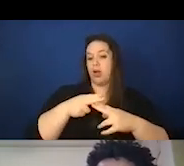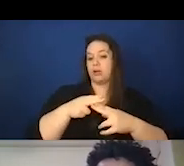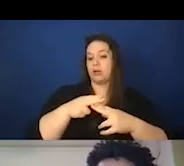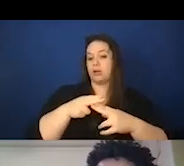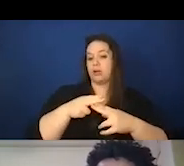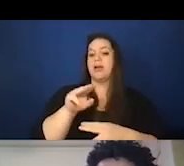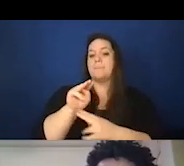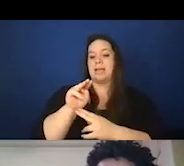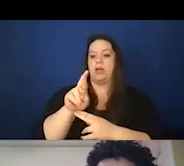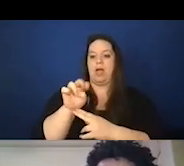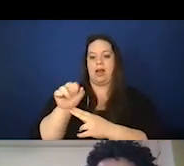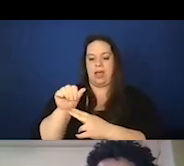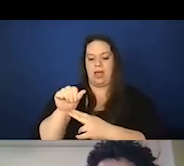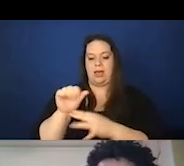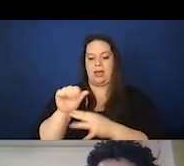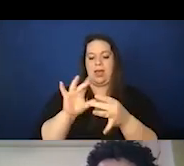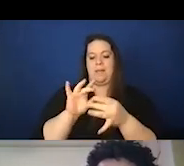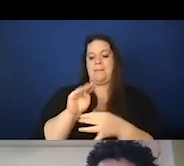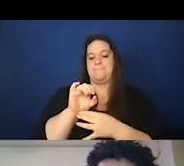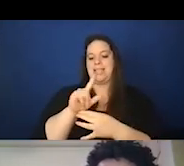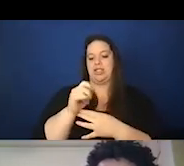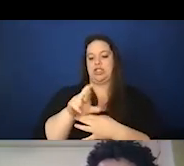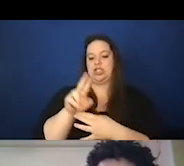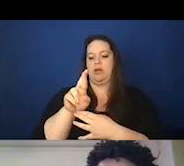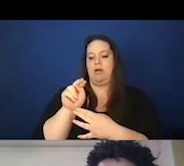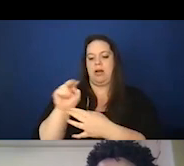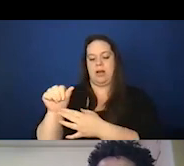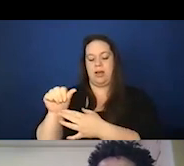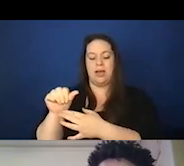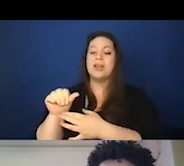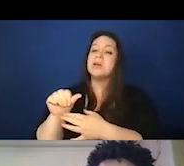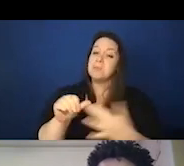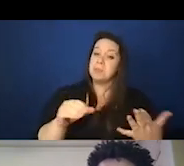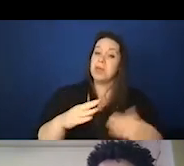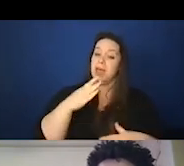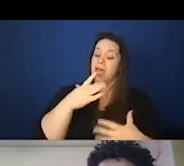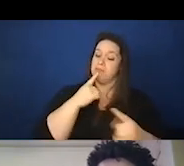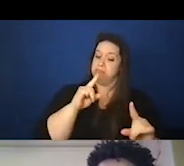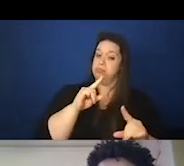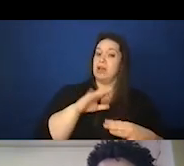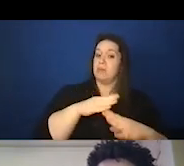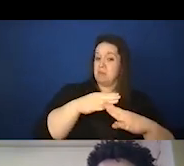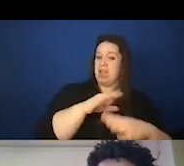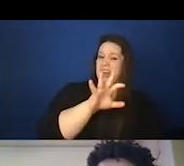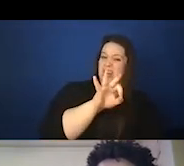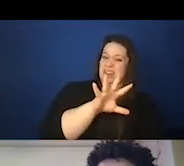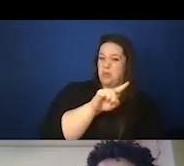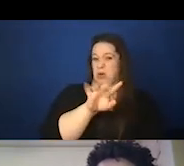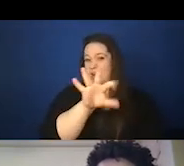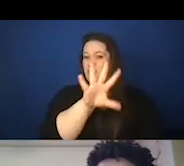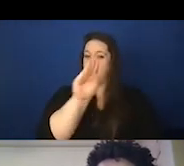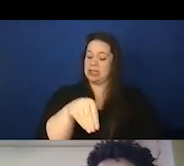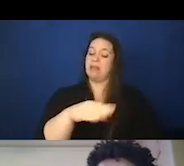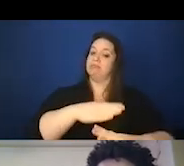Moderna, both are ranging anywhere from 94 to 95%. I think because of the technology that's being used with